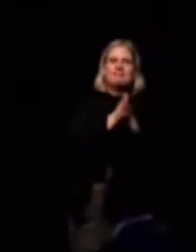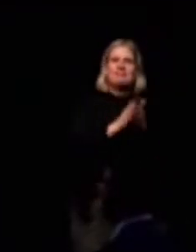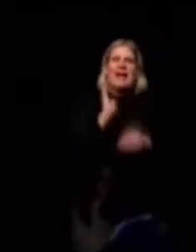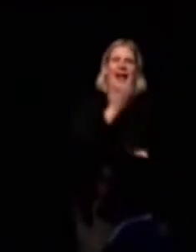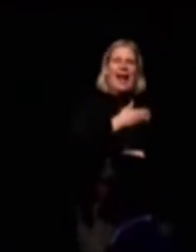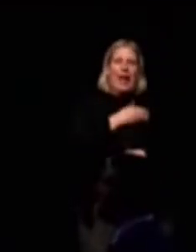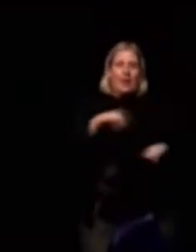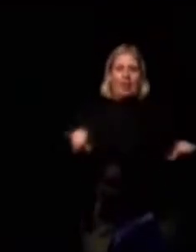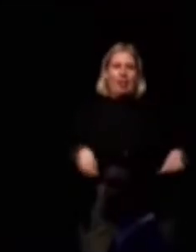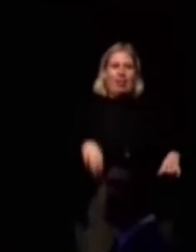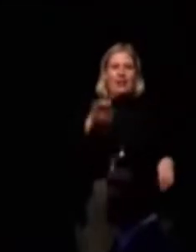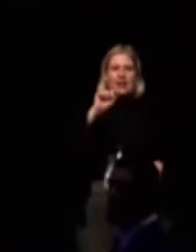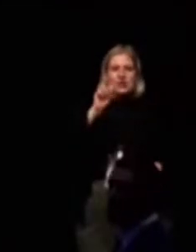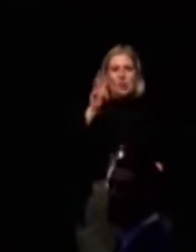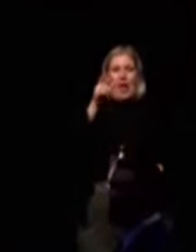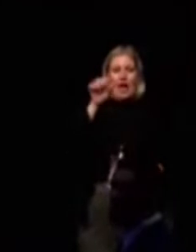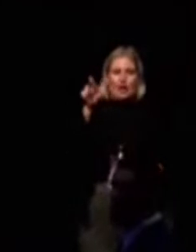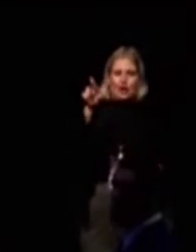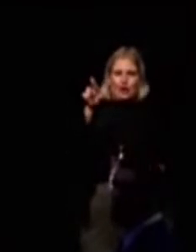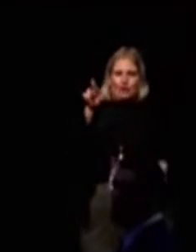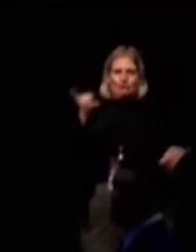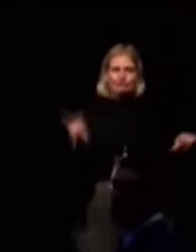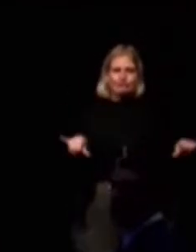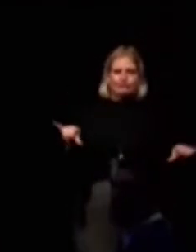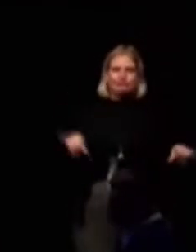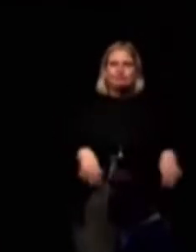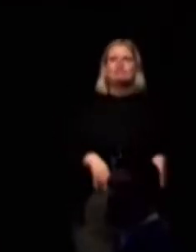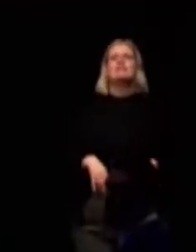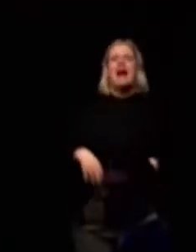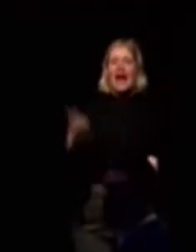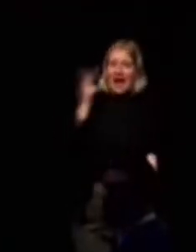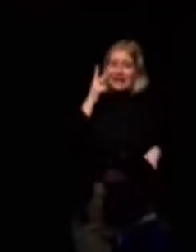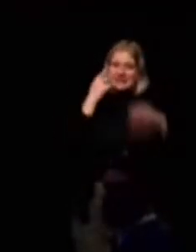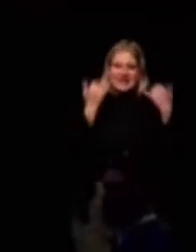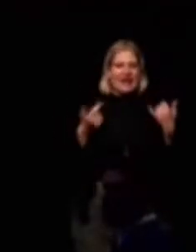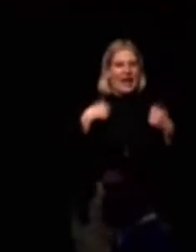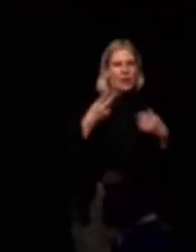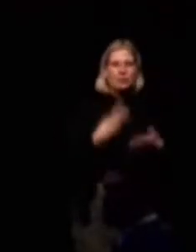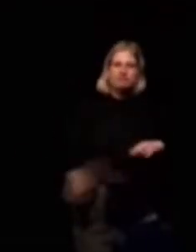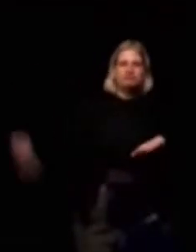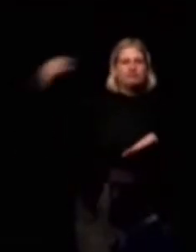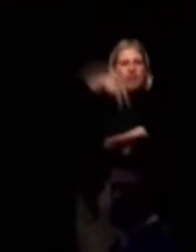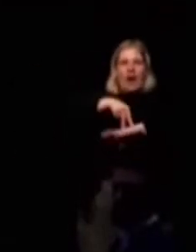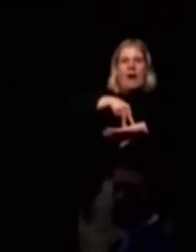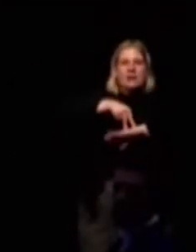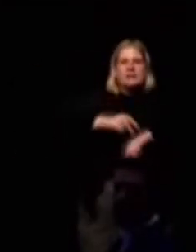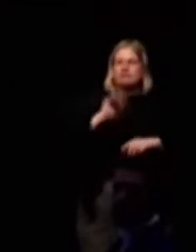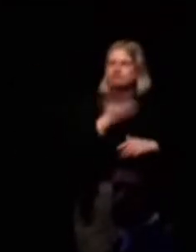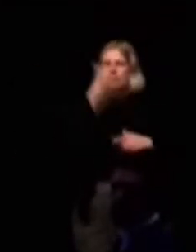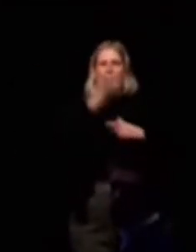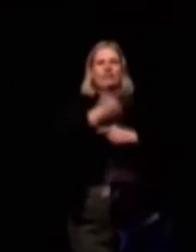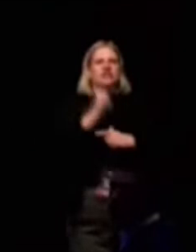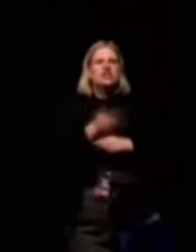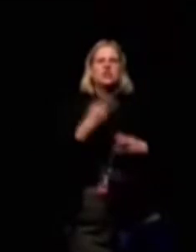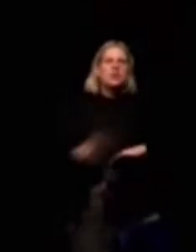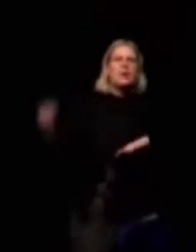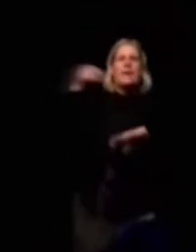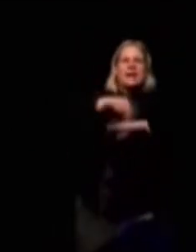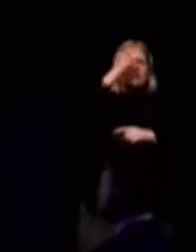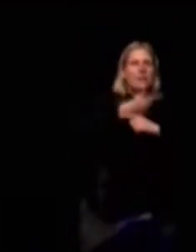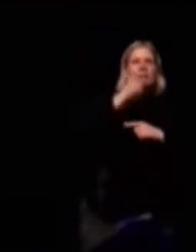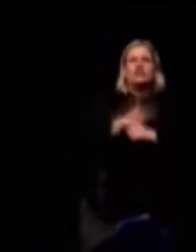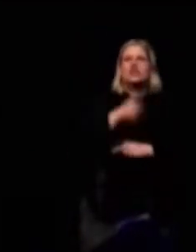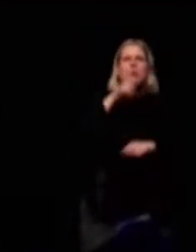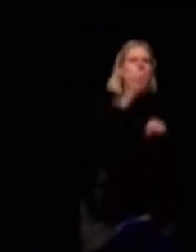As we enter this arena together, I say we rise up our brothers and sisters. We rise up for our brothers and sisters